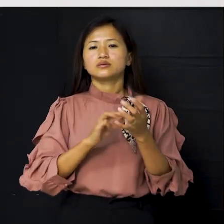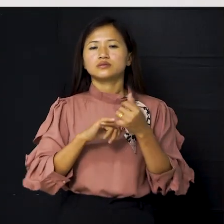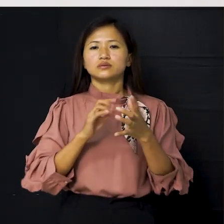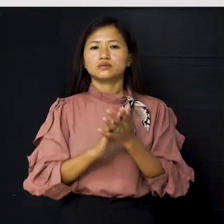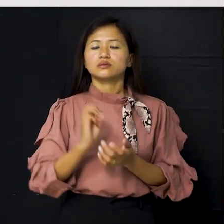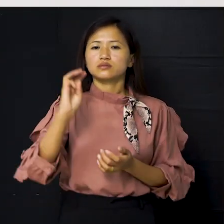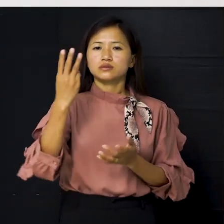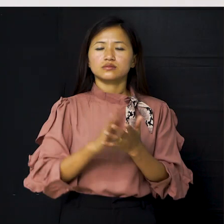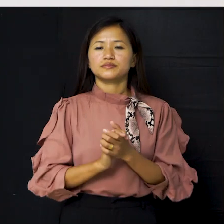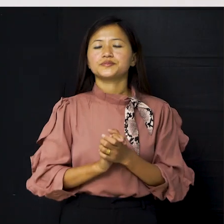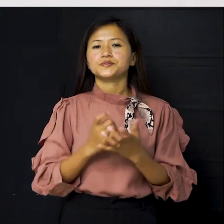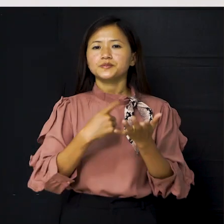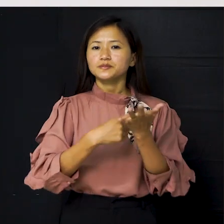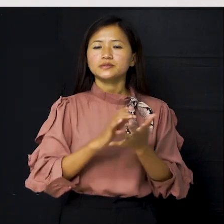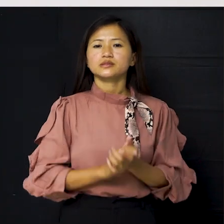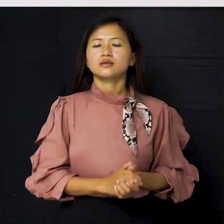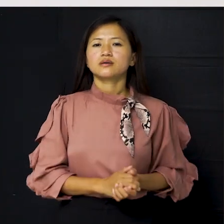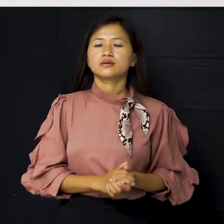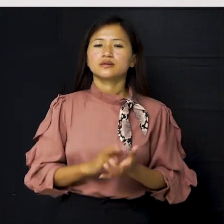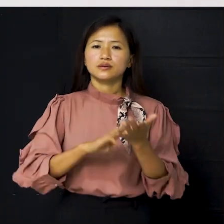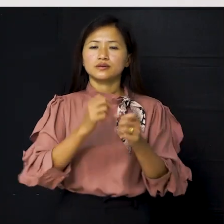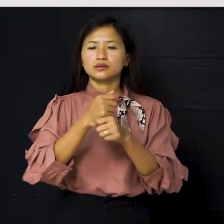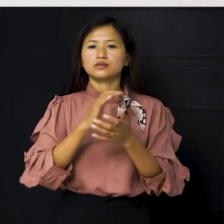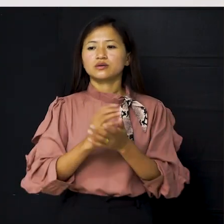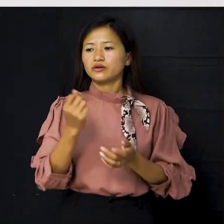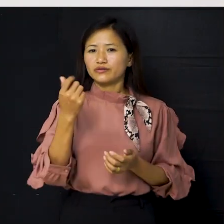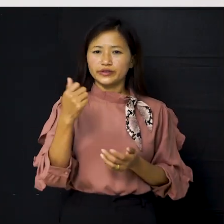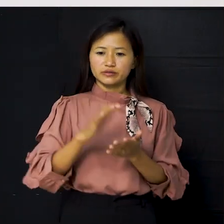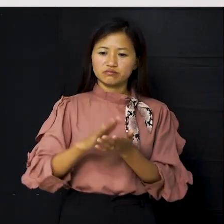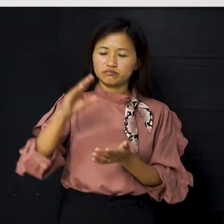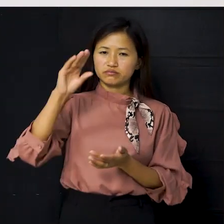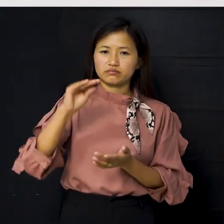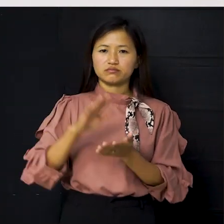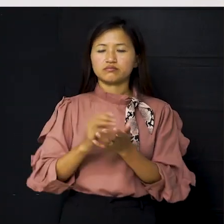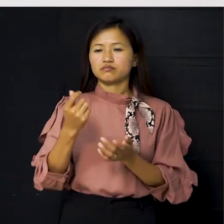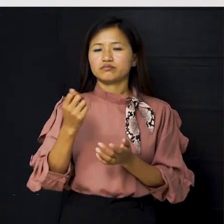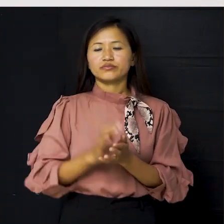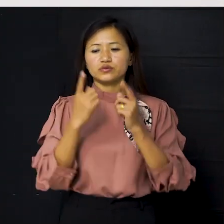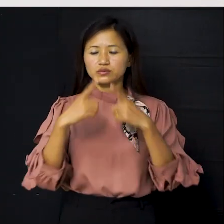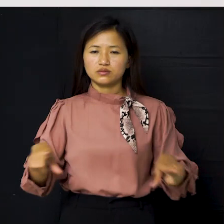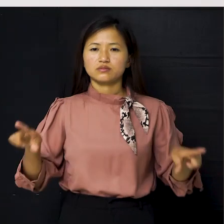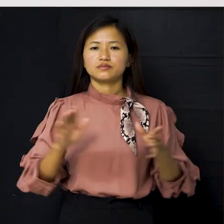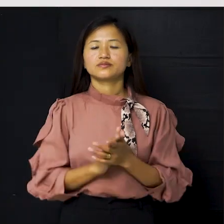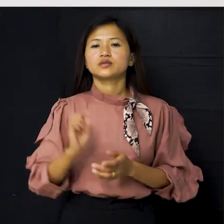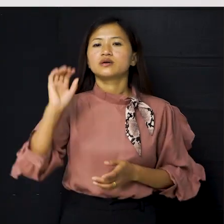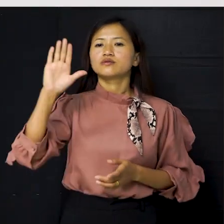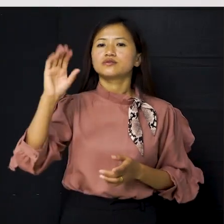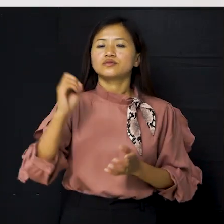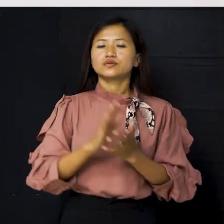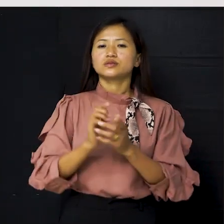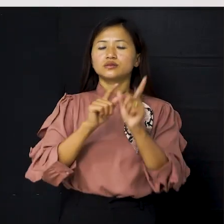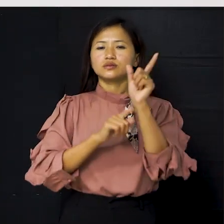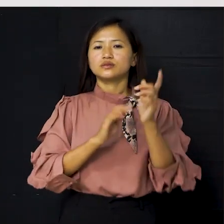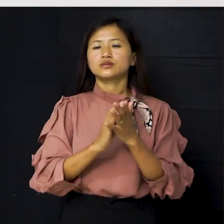third reason, the Mughal Empire saw a great financial loss. Like I mentioned, during these 50 years when